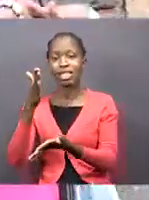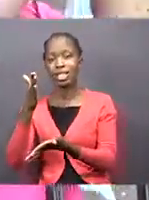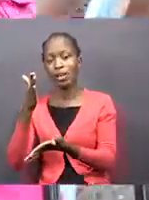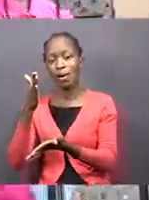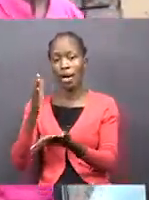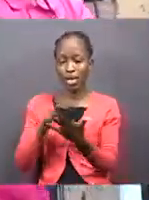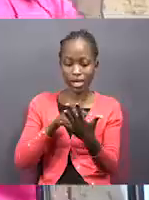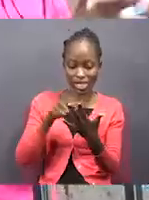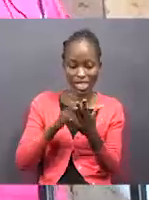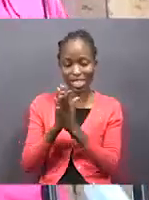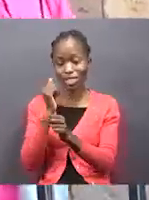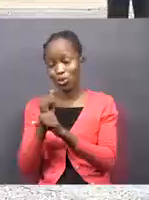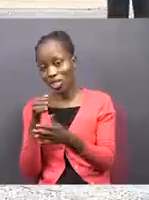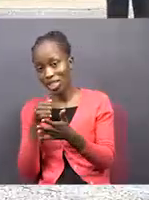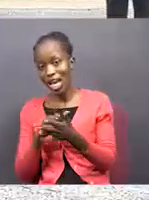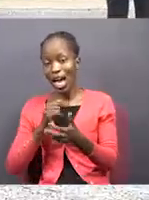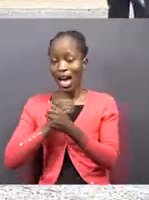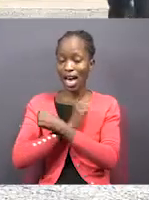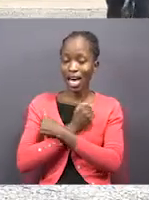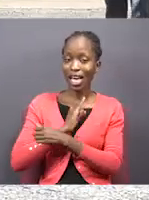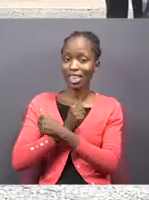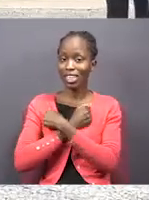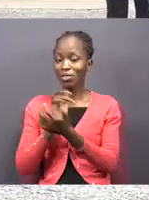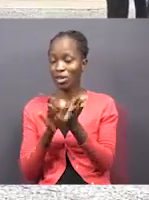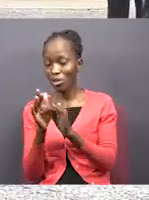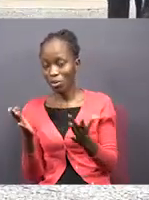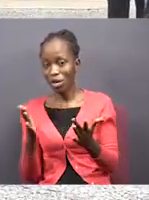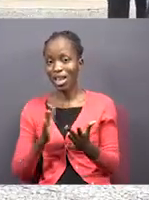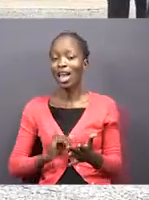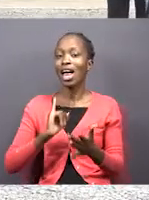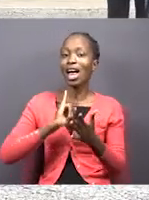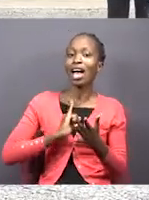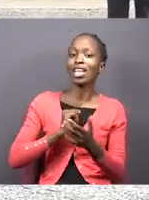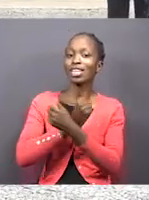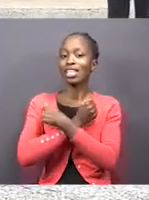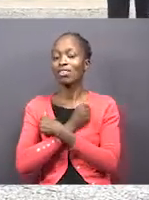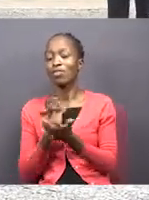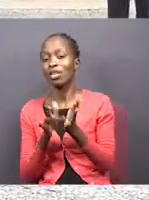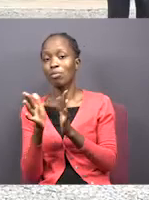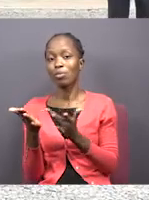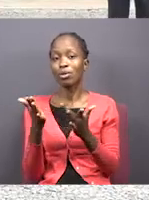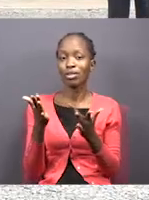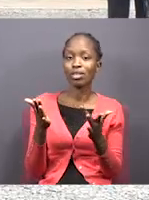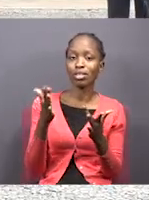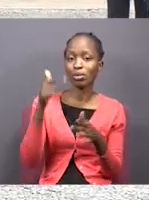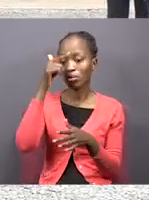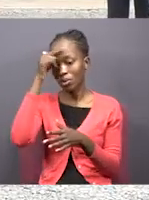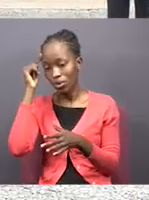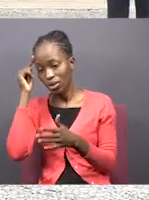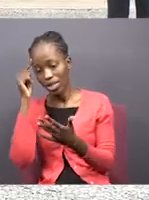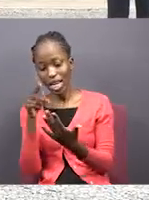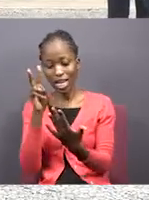I love the Bible, because I read it and I do it. I can't see you at home, let's go. I love the